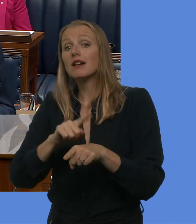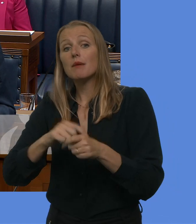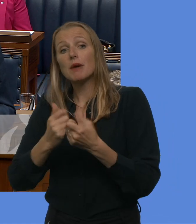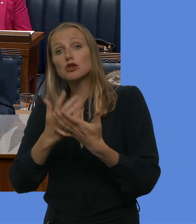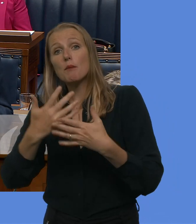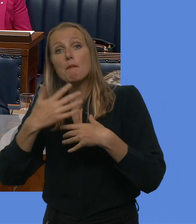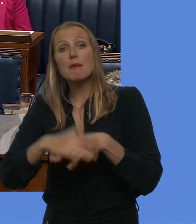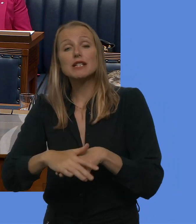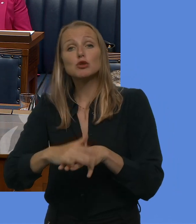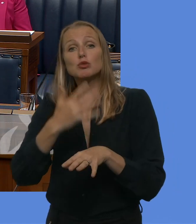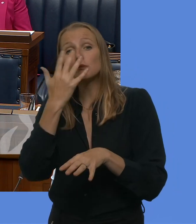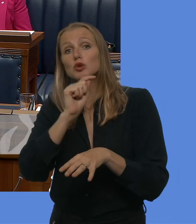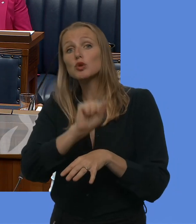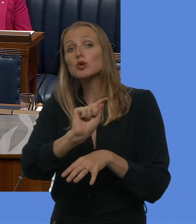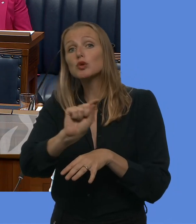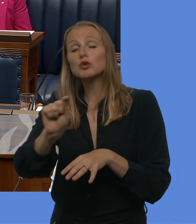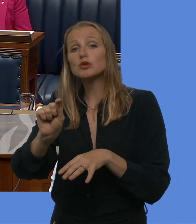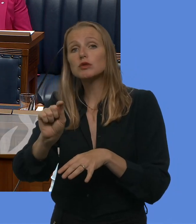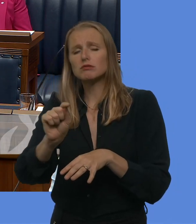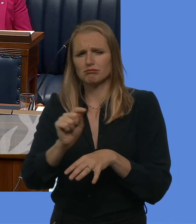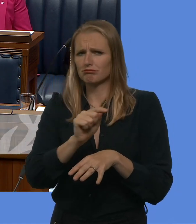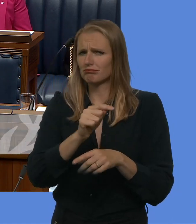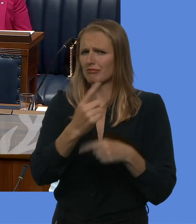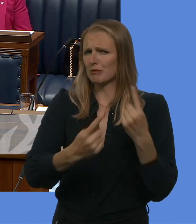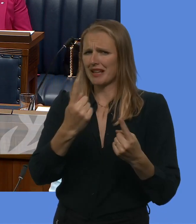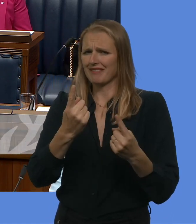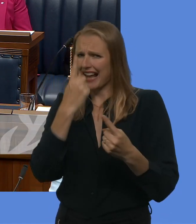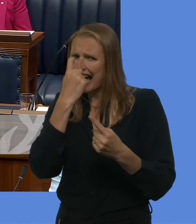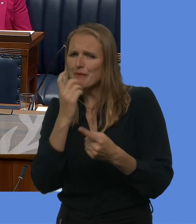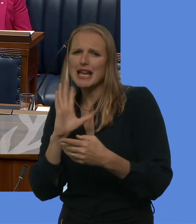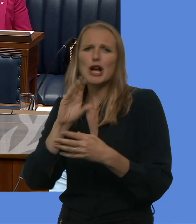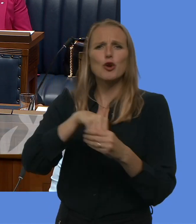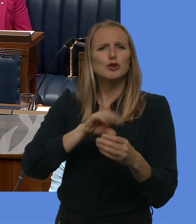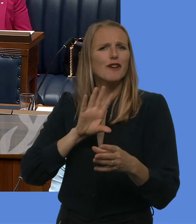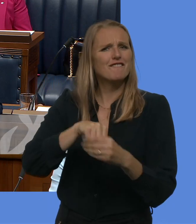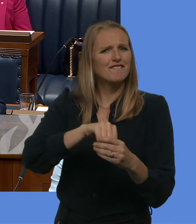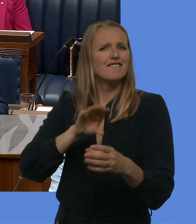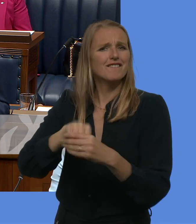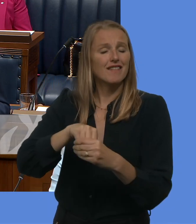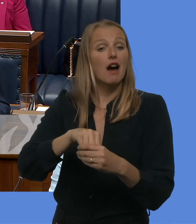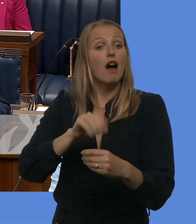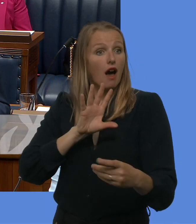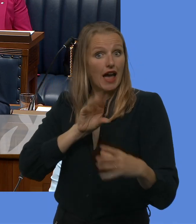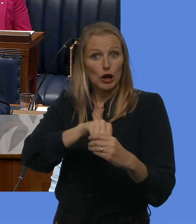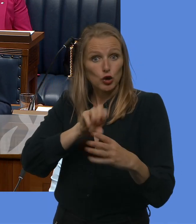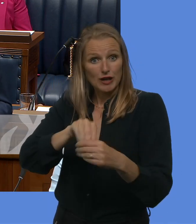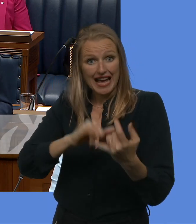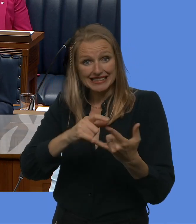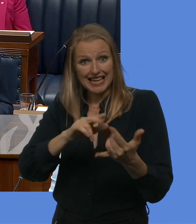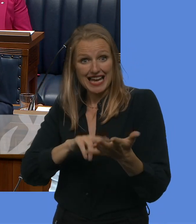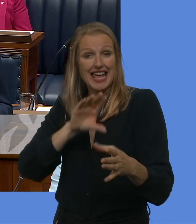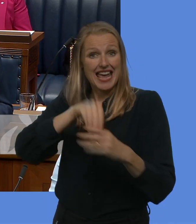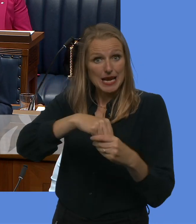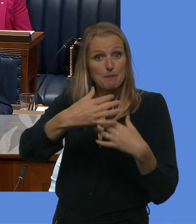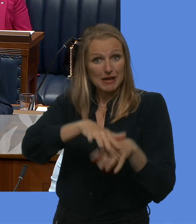schools, and it's important that there is inclusion within our education system, that we provide support to mainstream schools, and